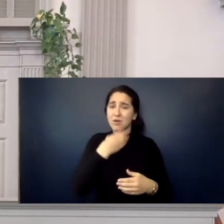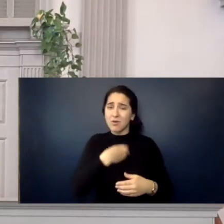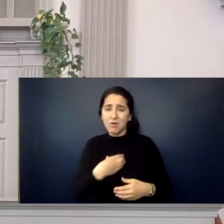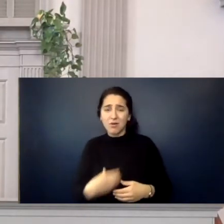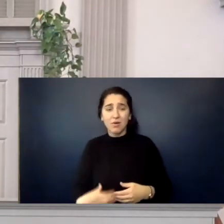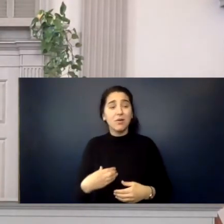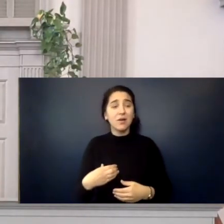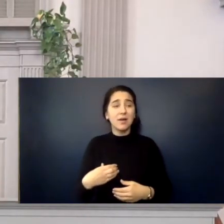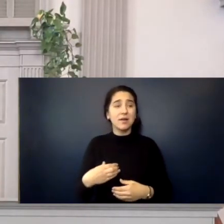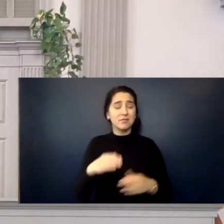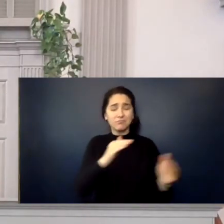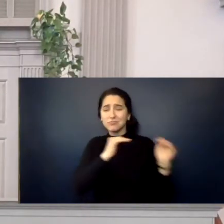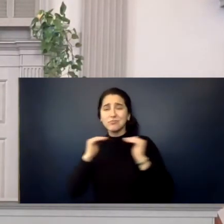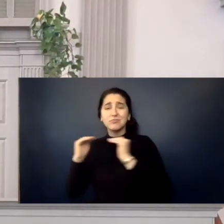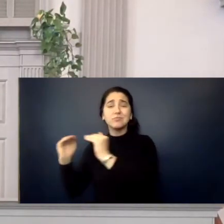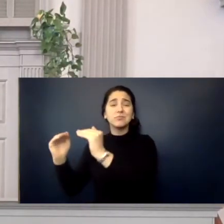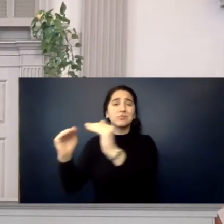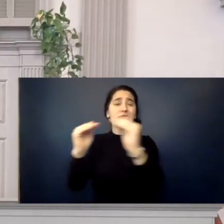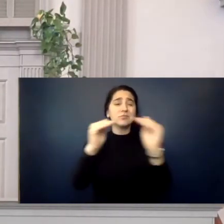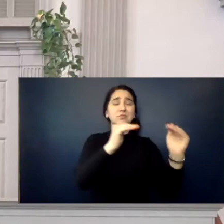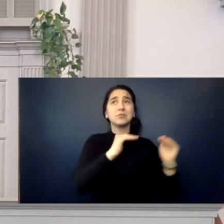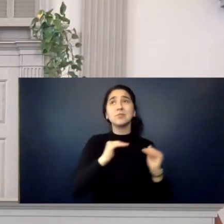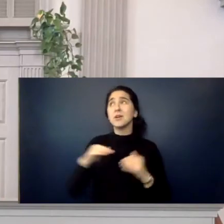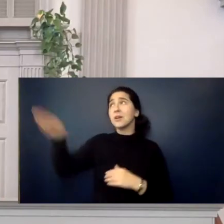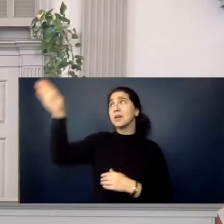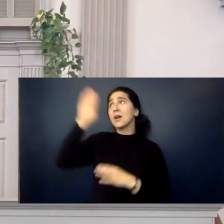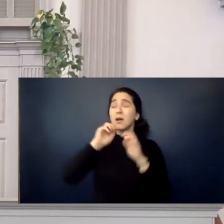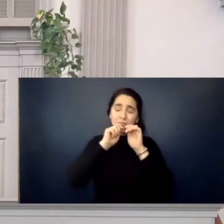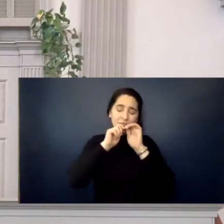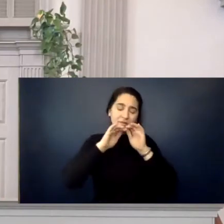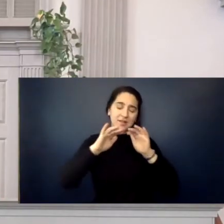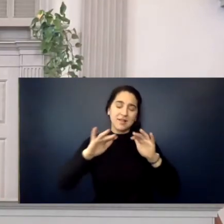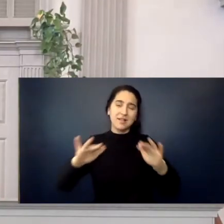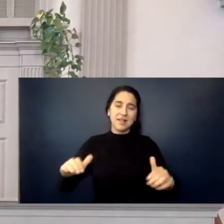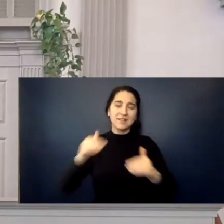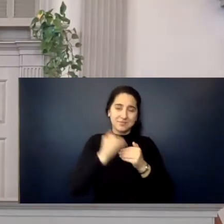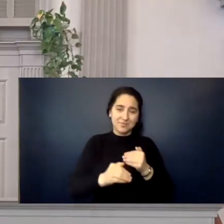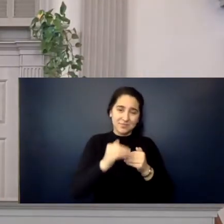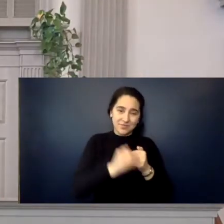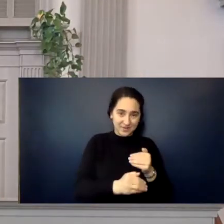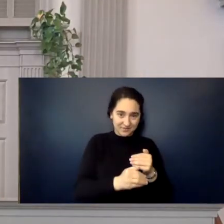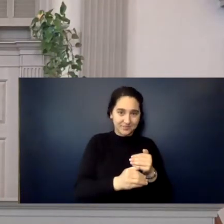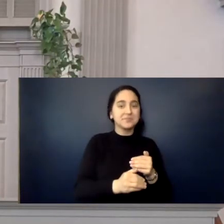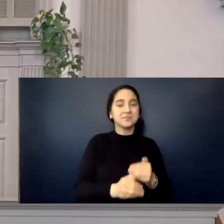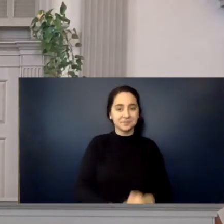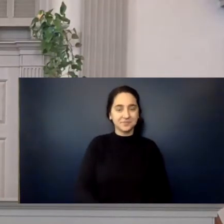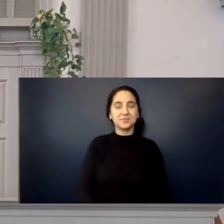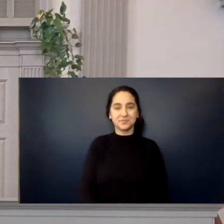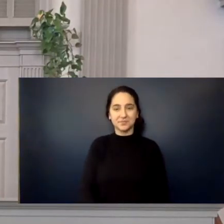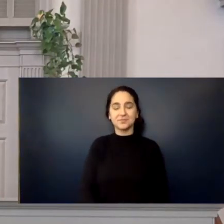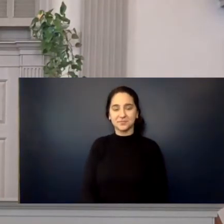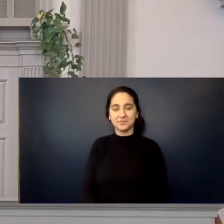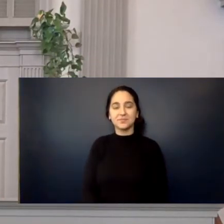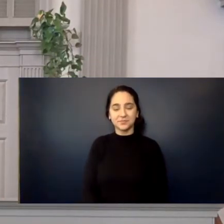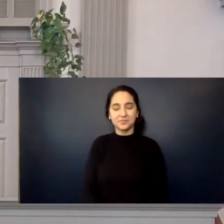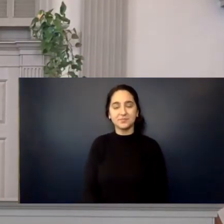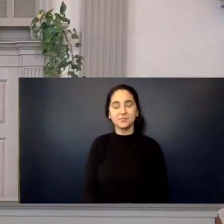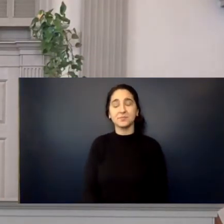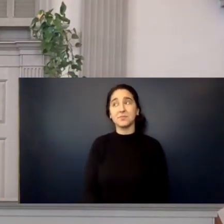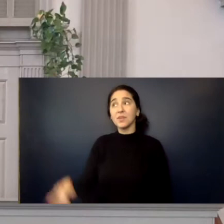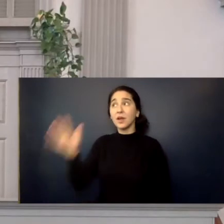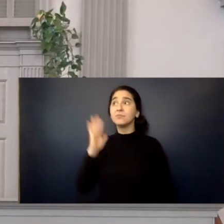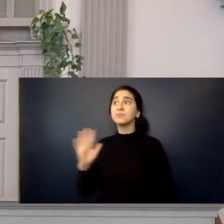for justice. To all those who are fed, God bless to us our bread.